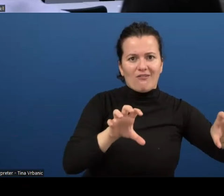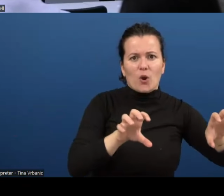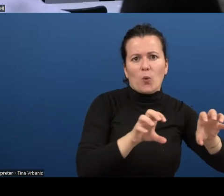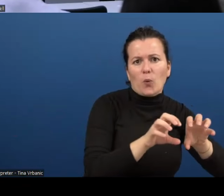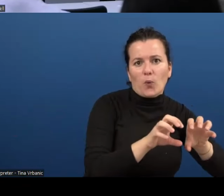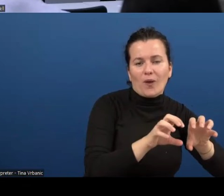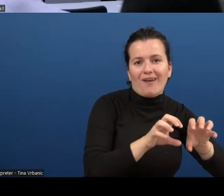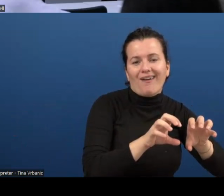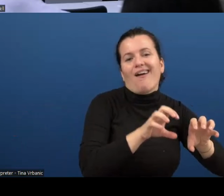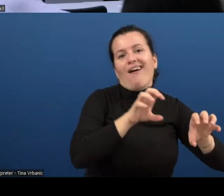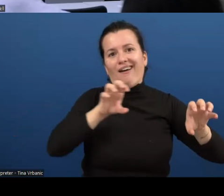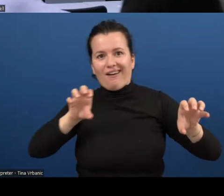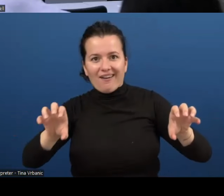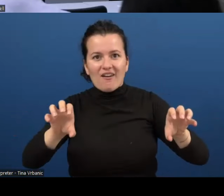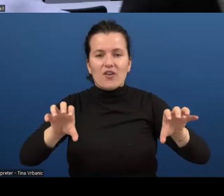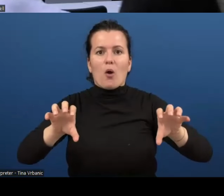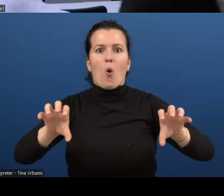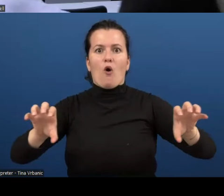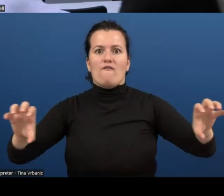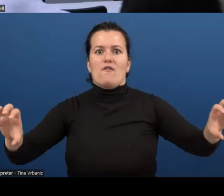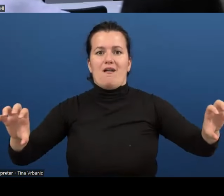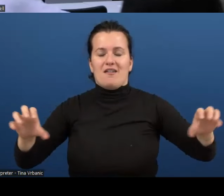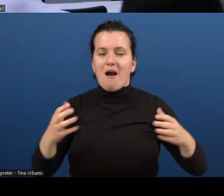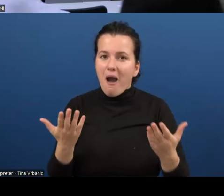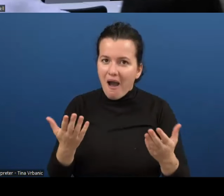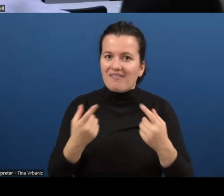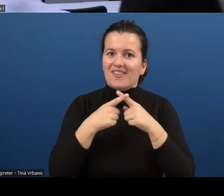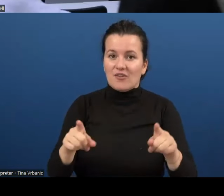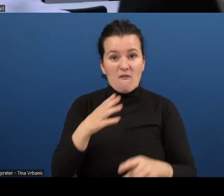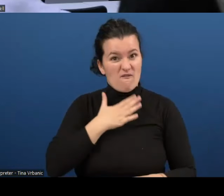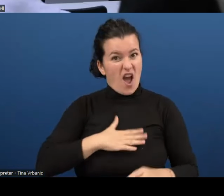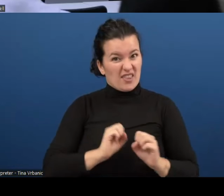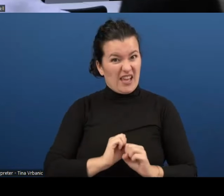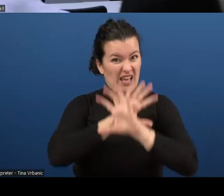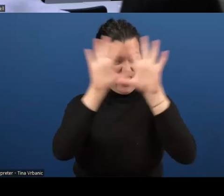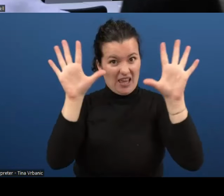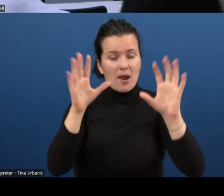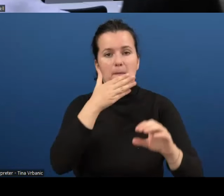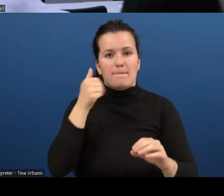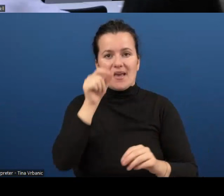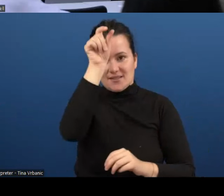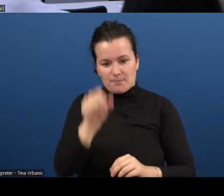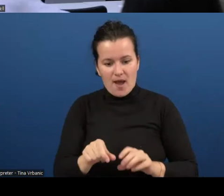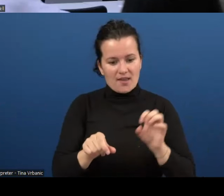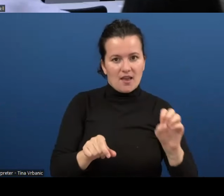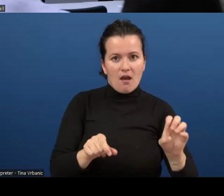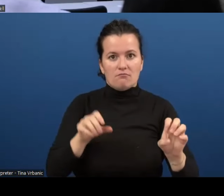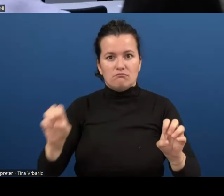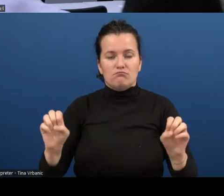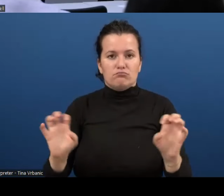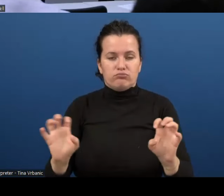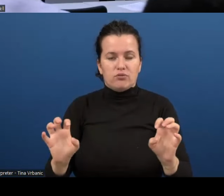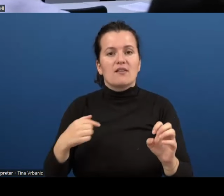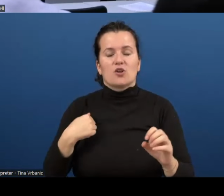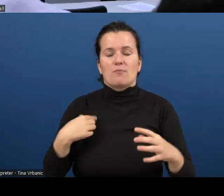sequential stimulation and they had to estimate the distance. But if you give them 2 vibrations